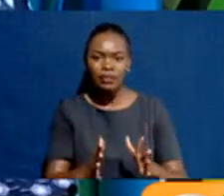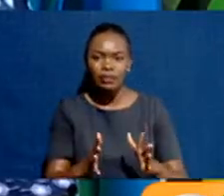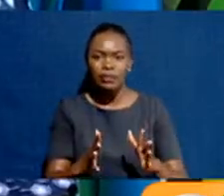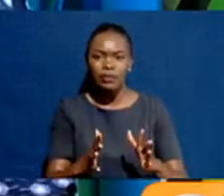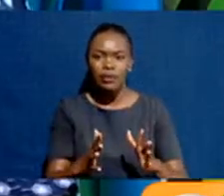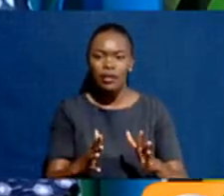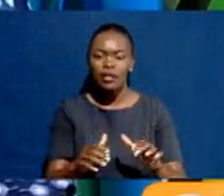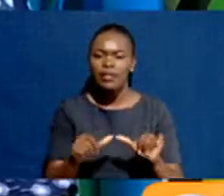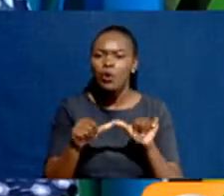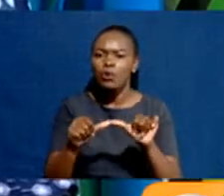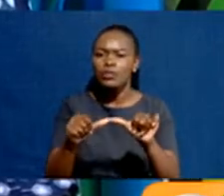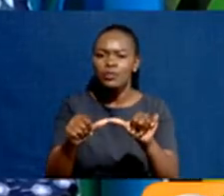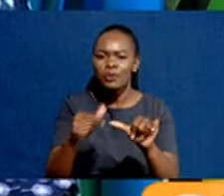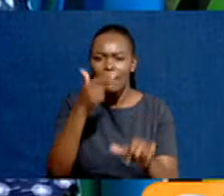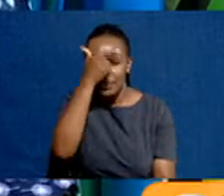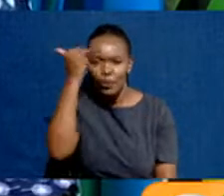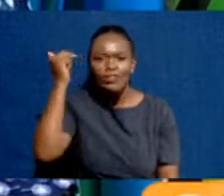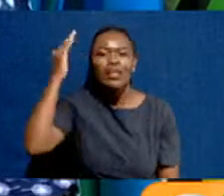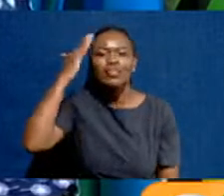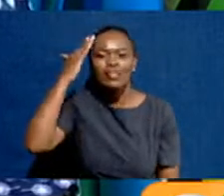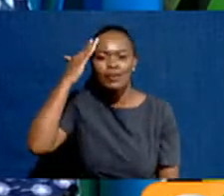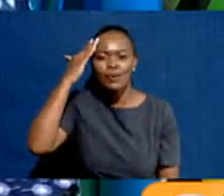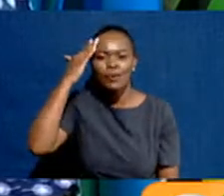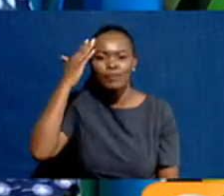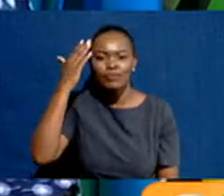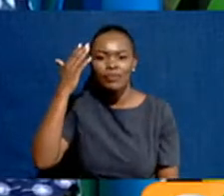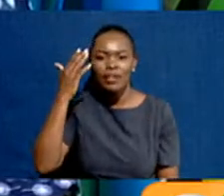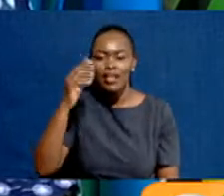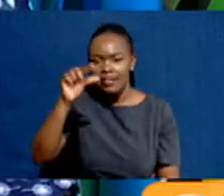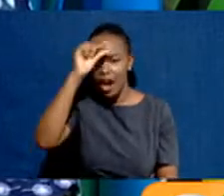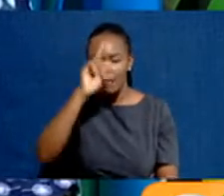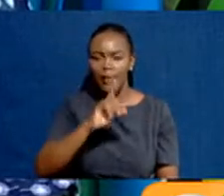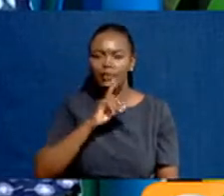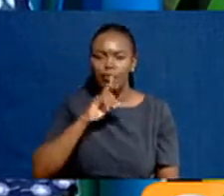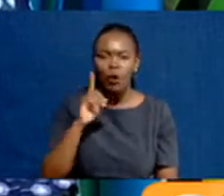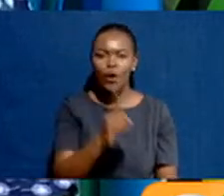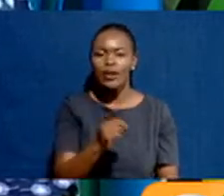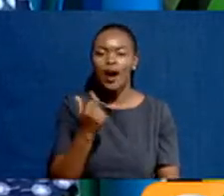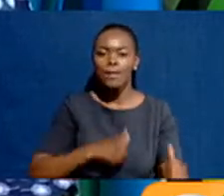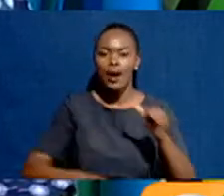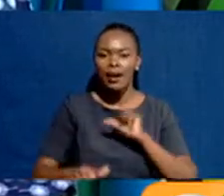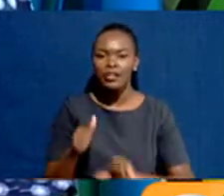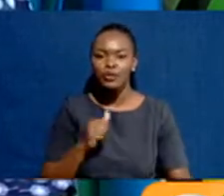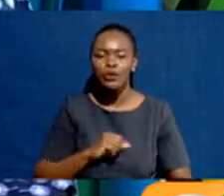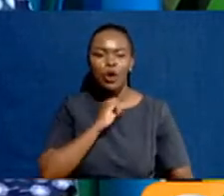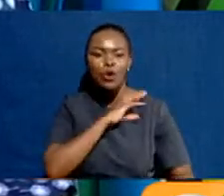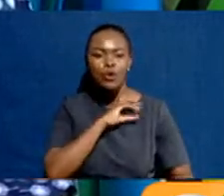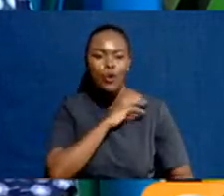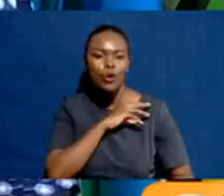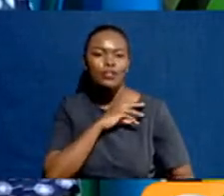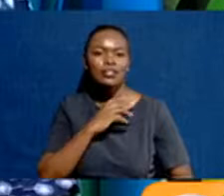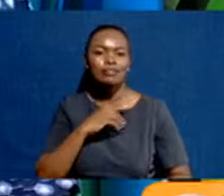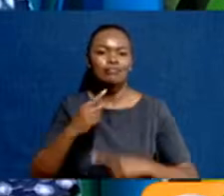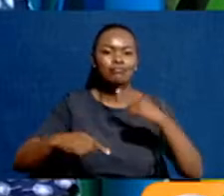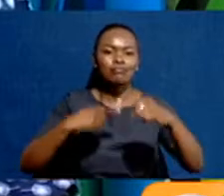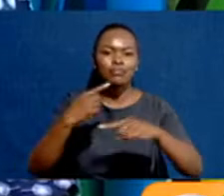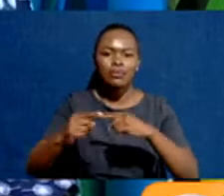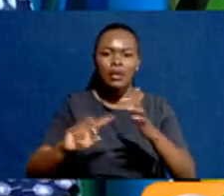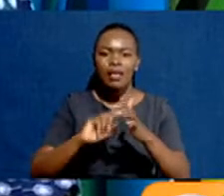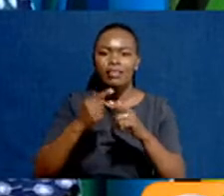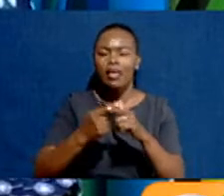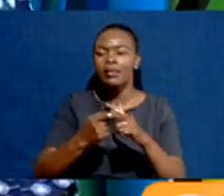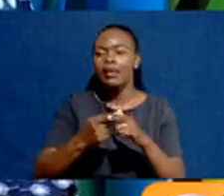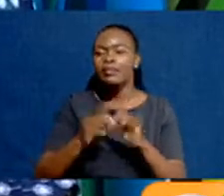impunity because they know an operation will be ordered, noise will be made, and it will be stopped. In fact, sometimes they